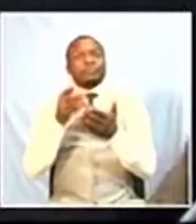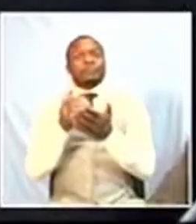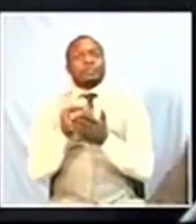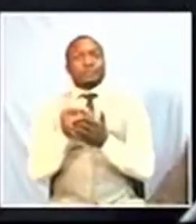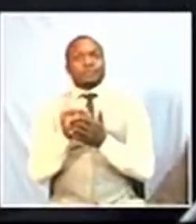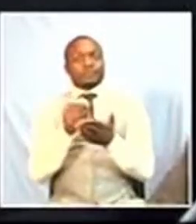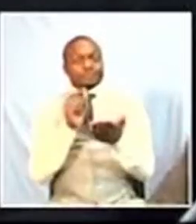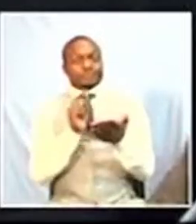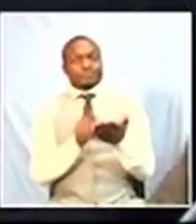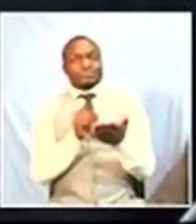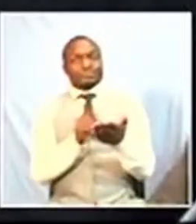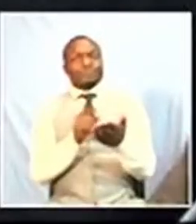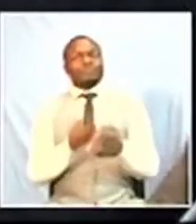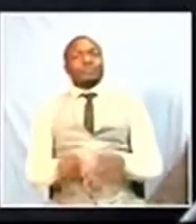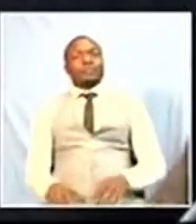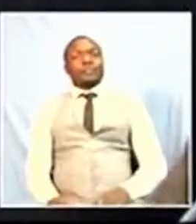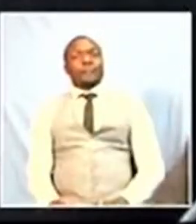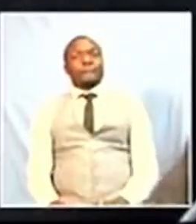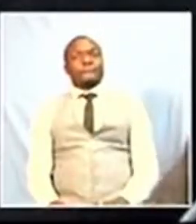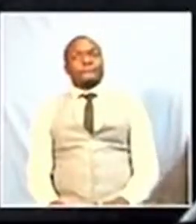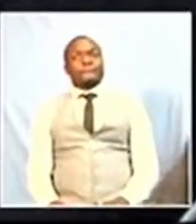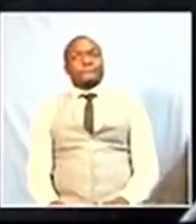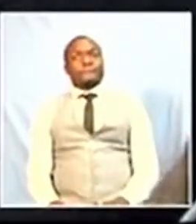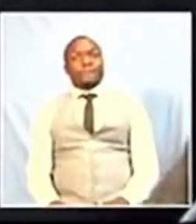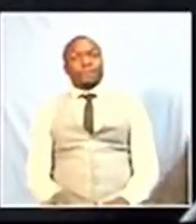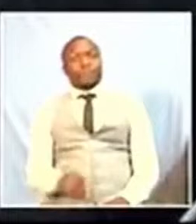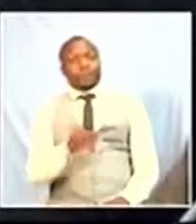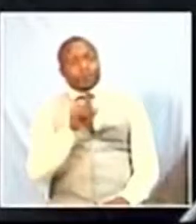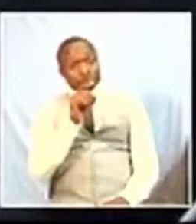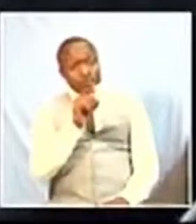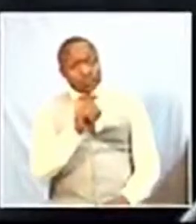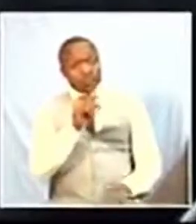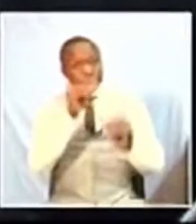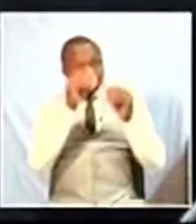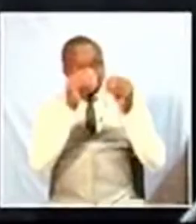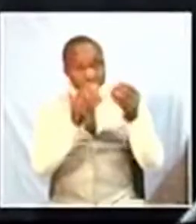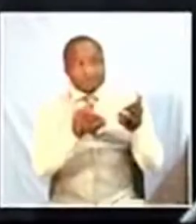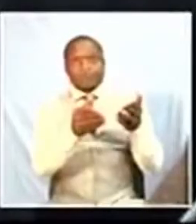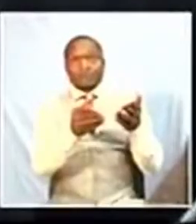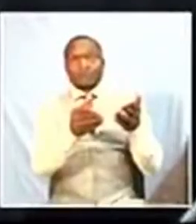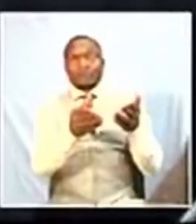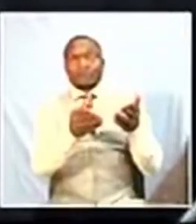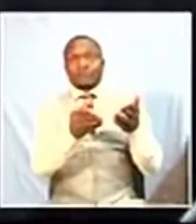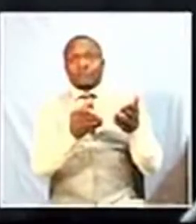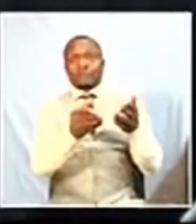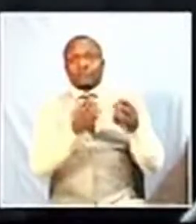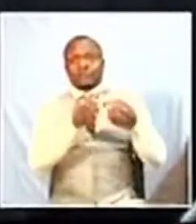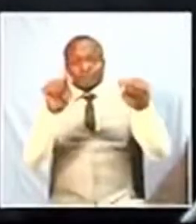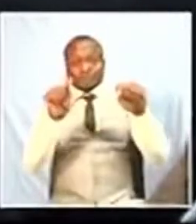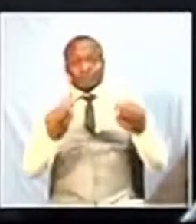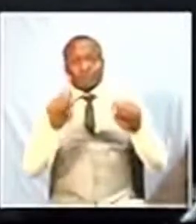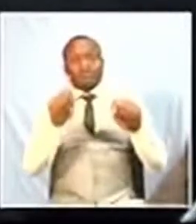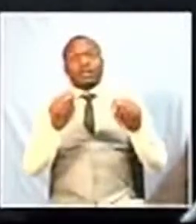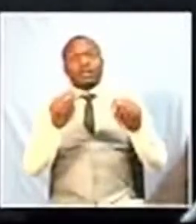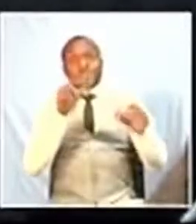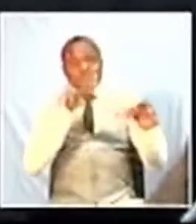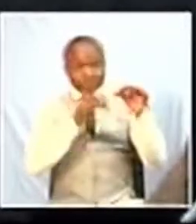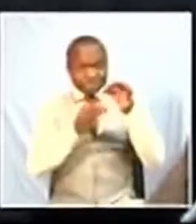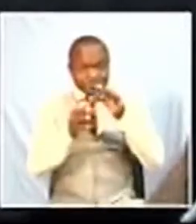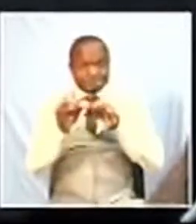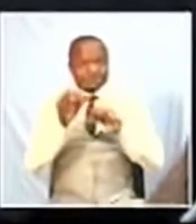here, right? So you have provided a ledger to account for the